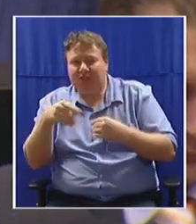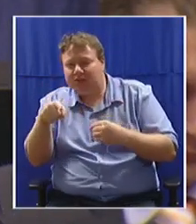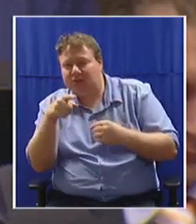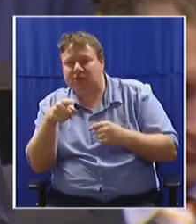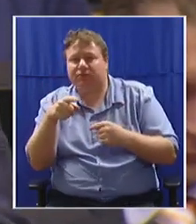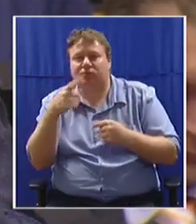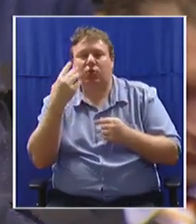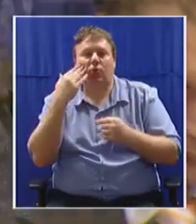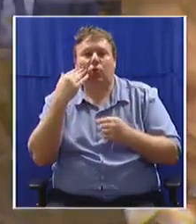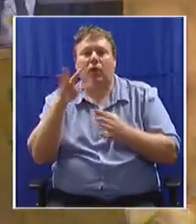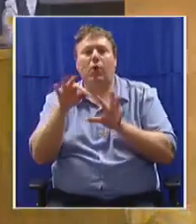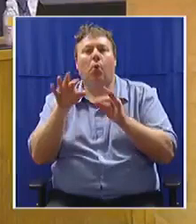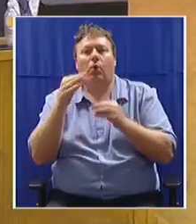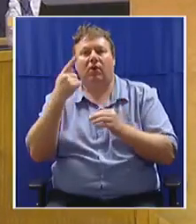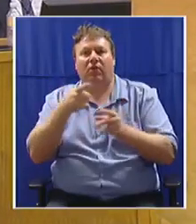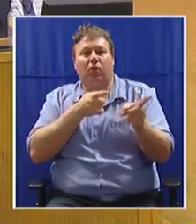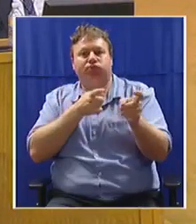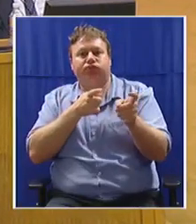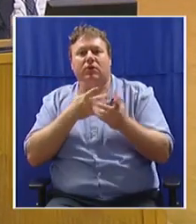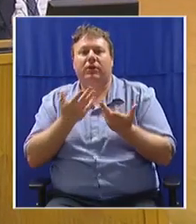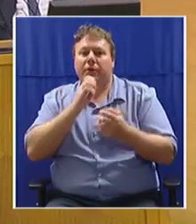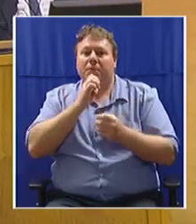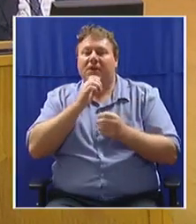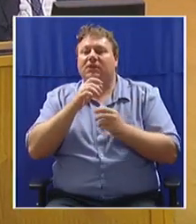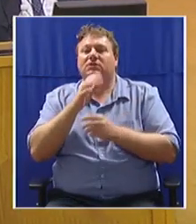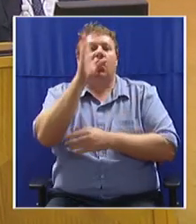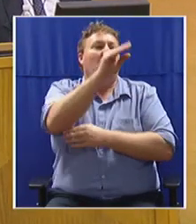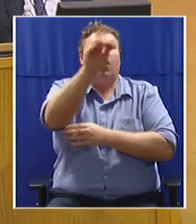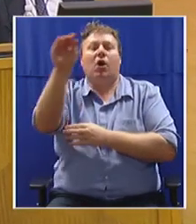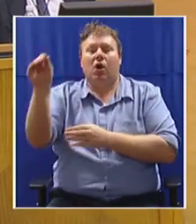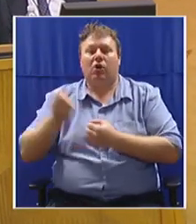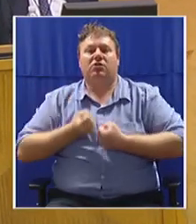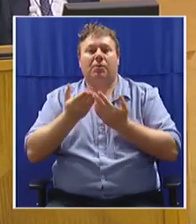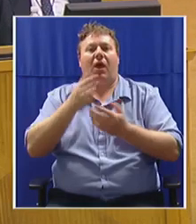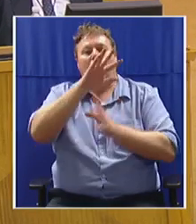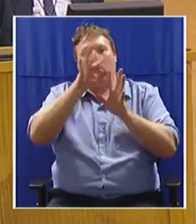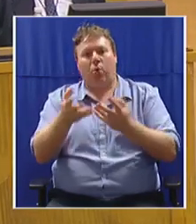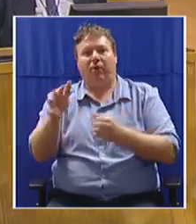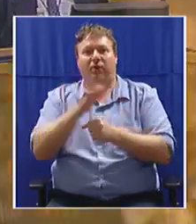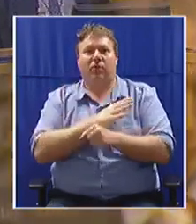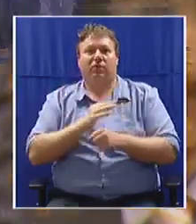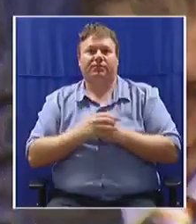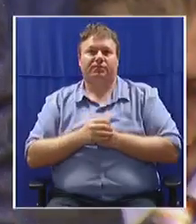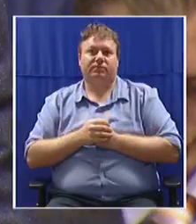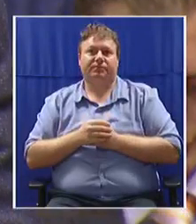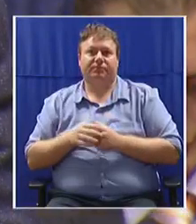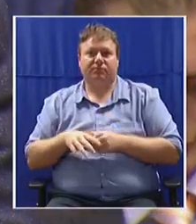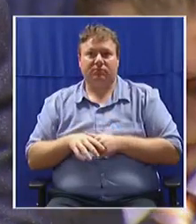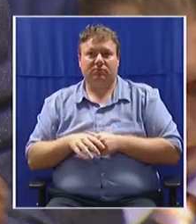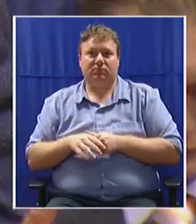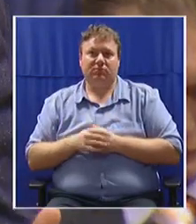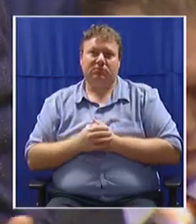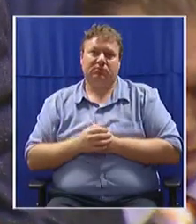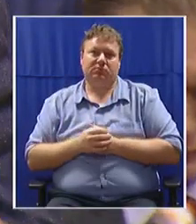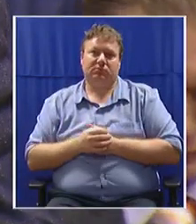around the world and they would do a due diligence. Is it the intention of government to suppress any state-owned entity from entering